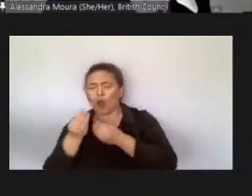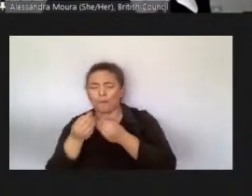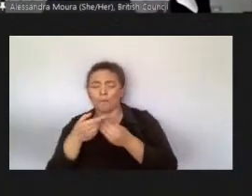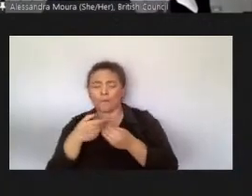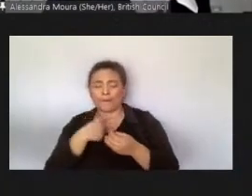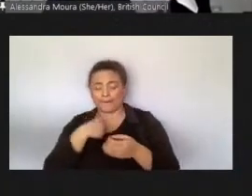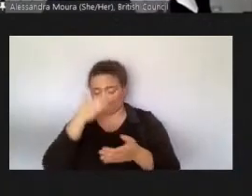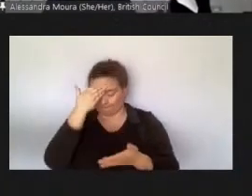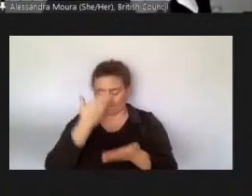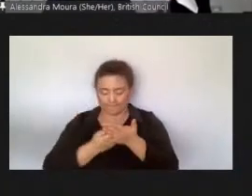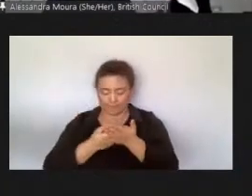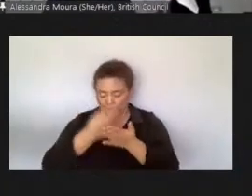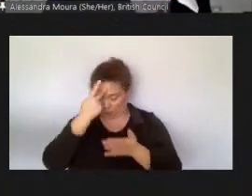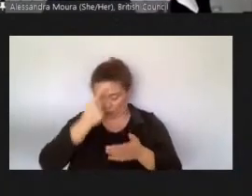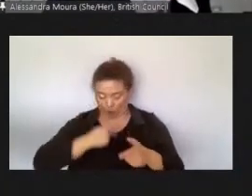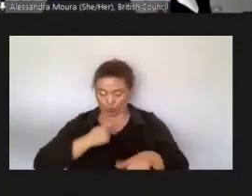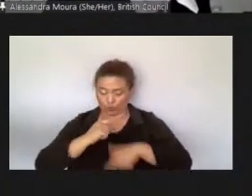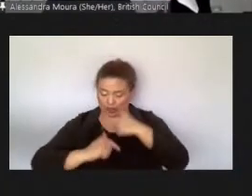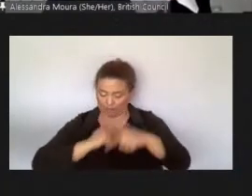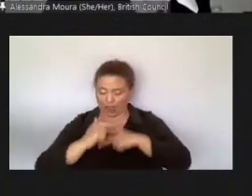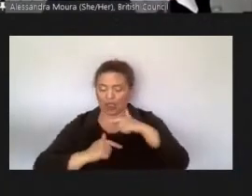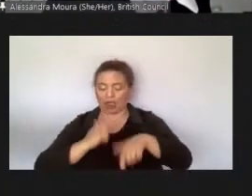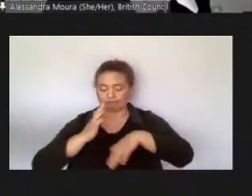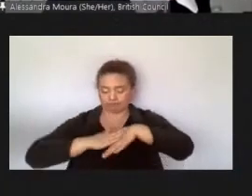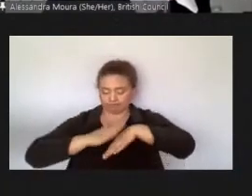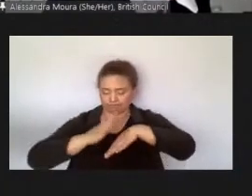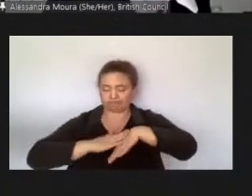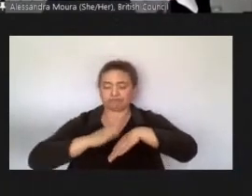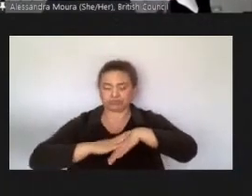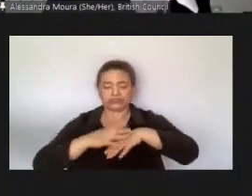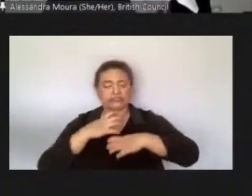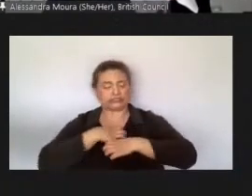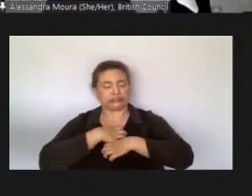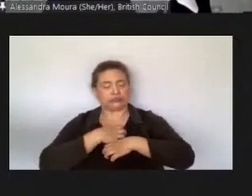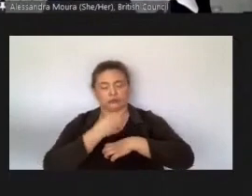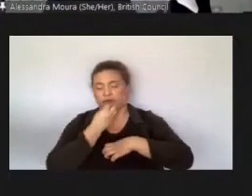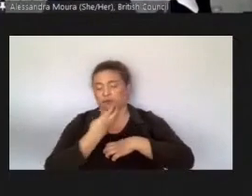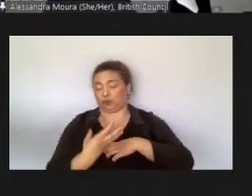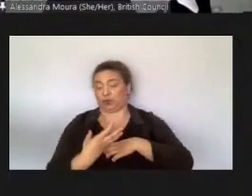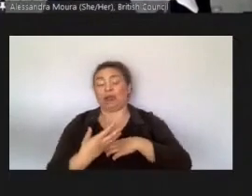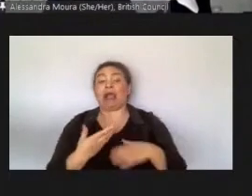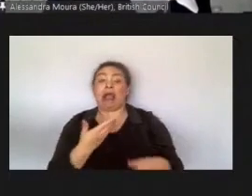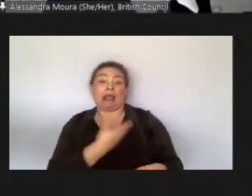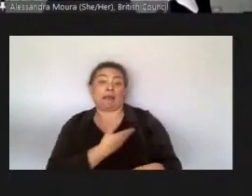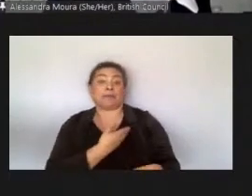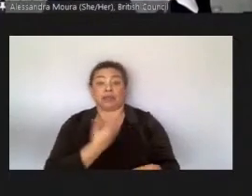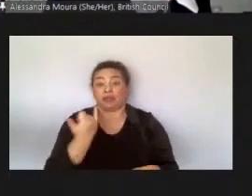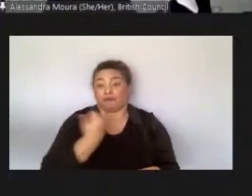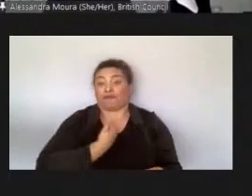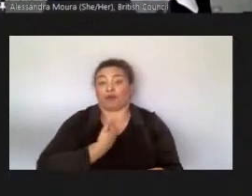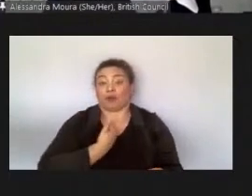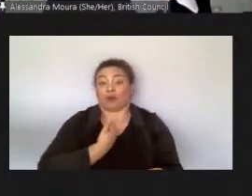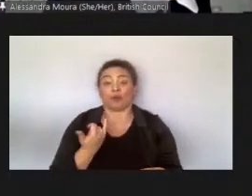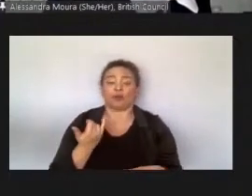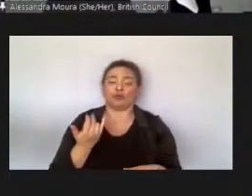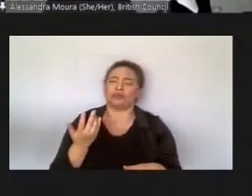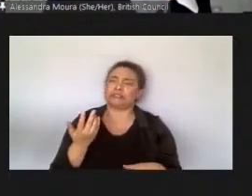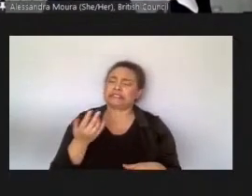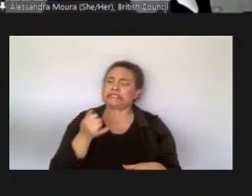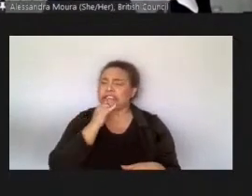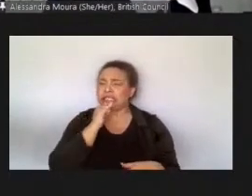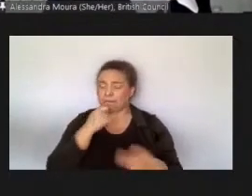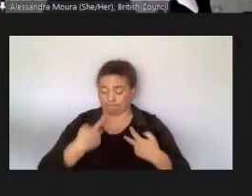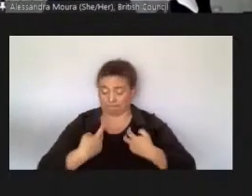in control of my situation. One of my friends told me that she thought I seemed more confident these days. So, how